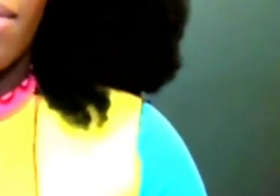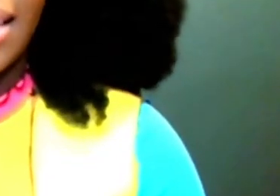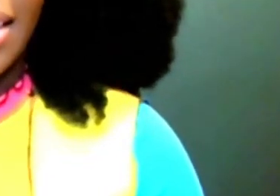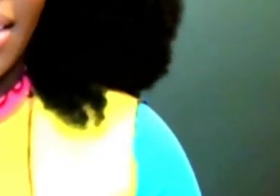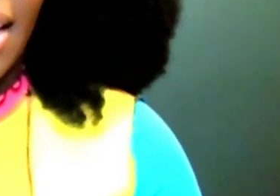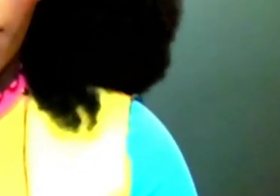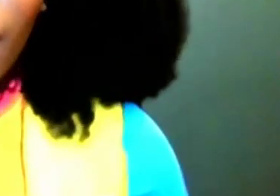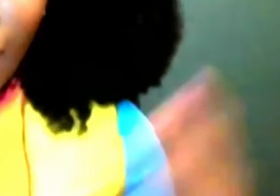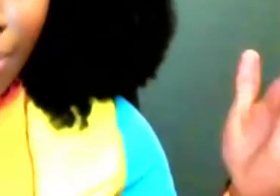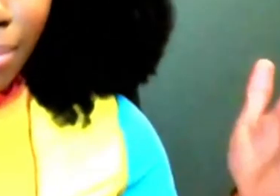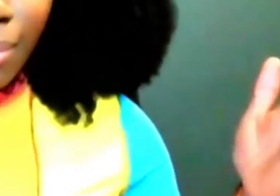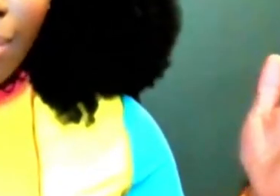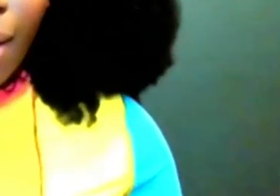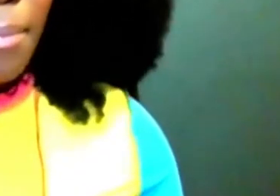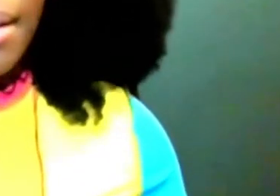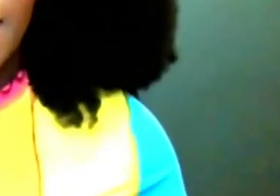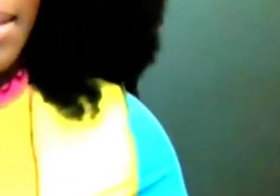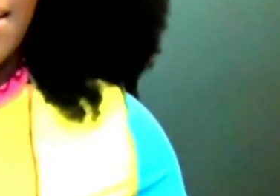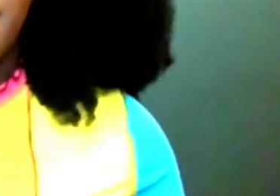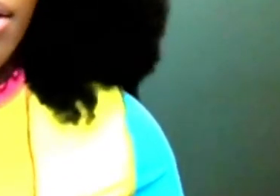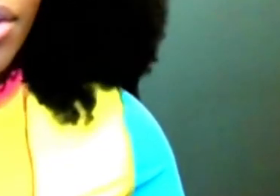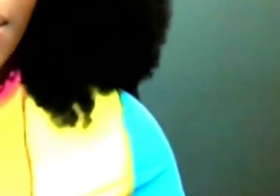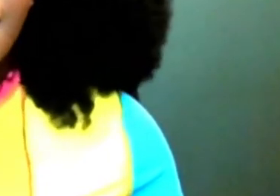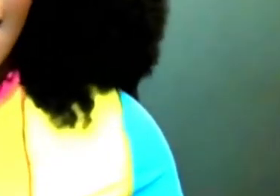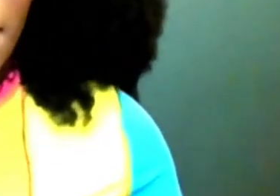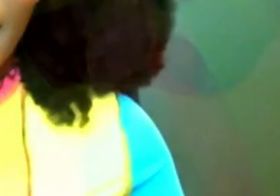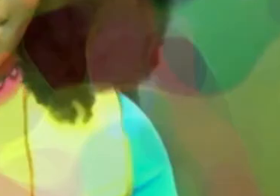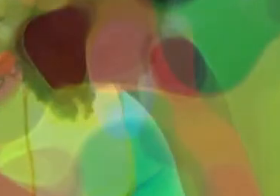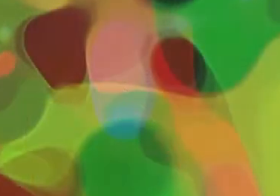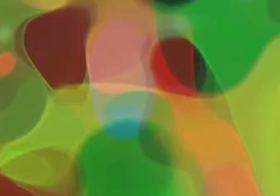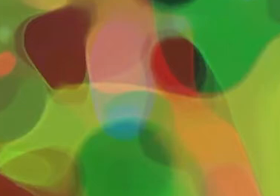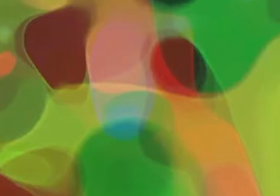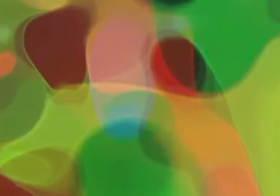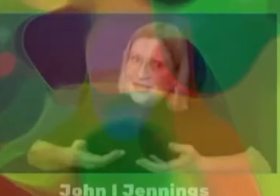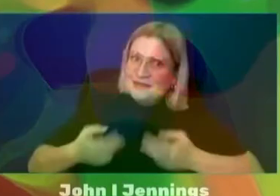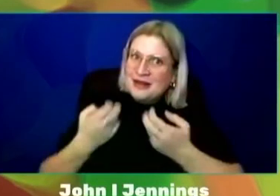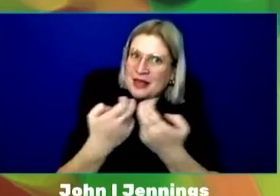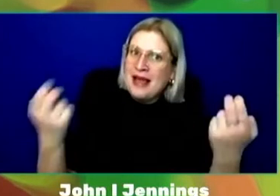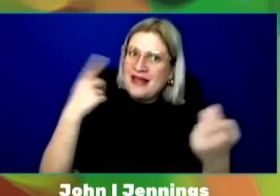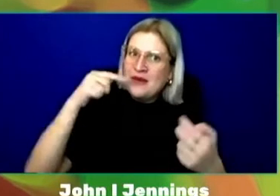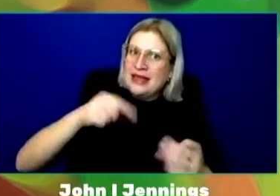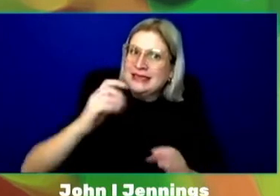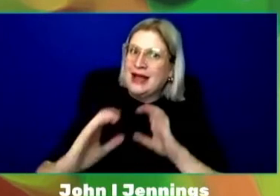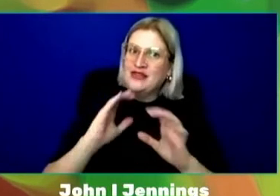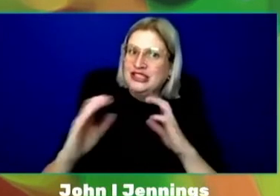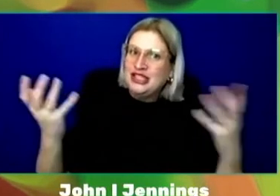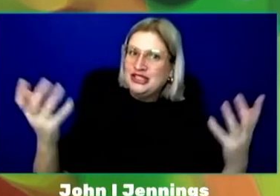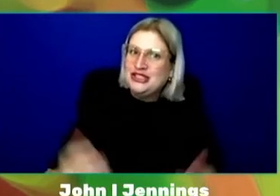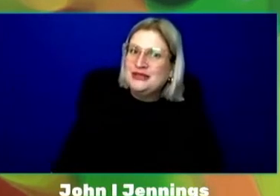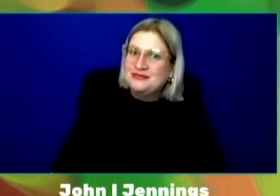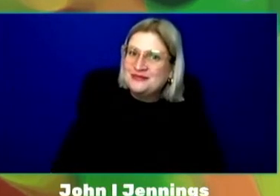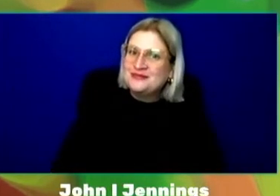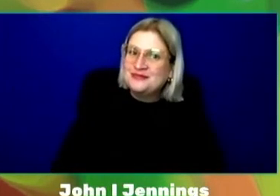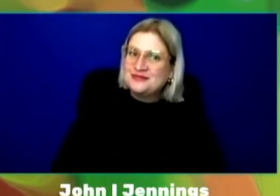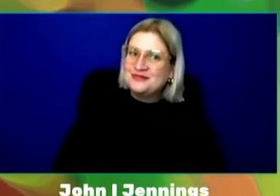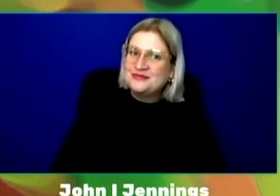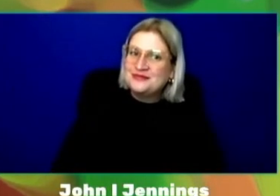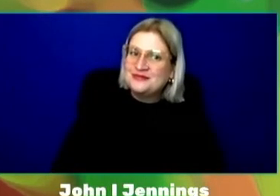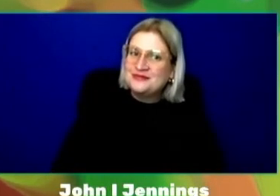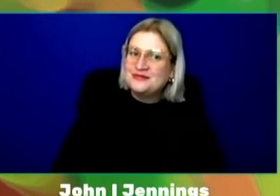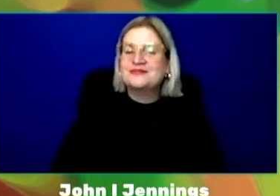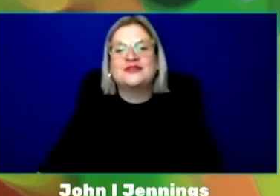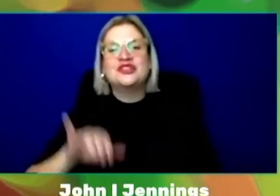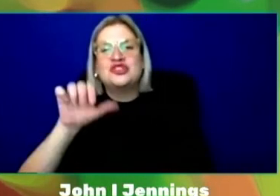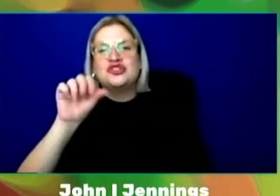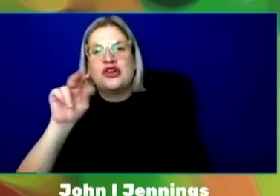me in conversation today. Welcome our amazing founders and our panelists for this conversation. Good to see everybody. Thank